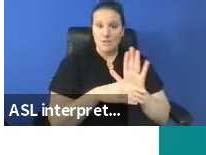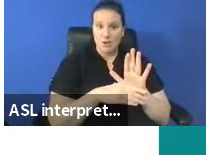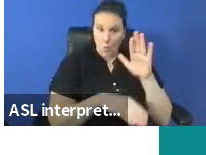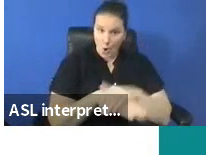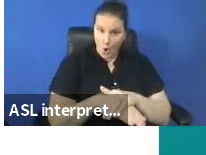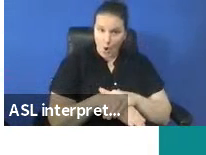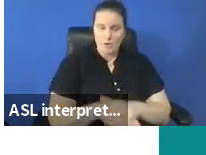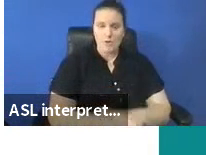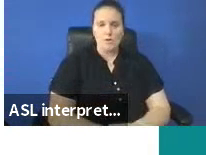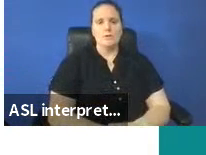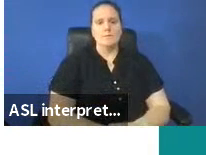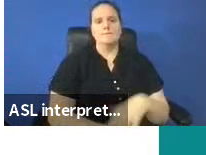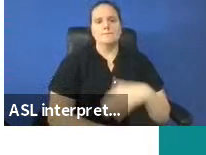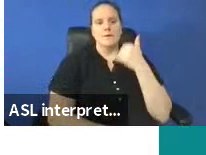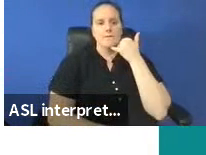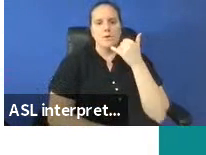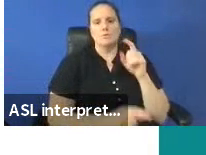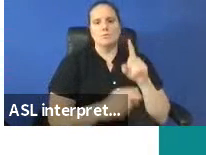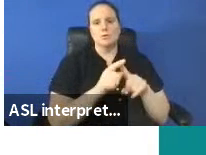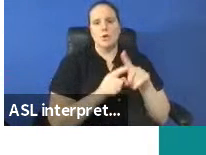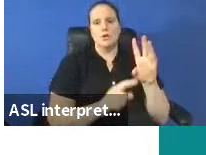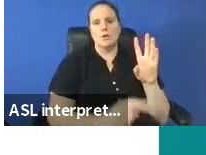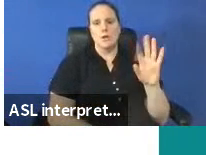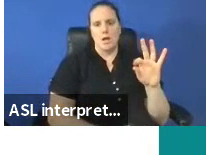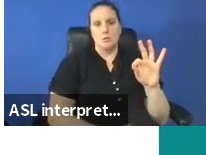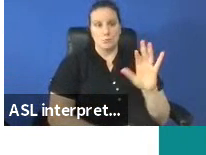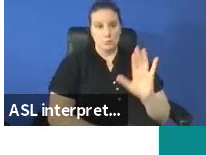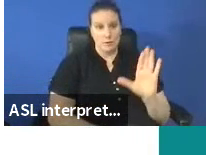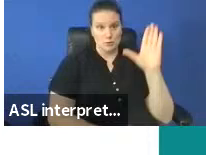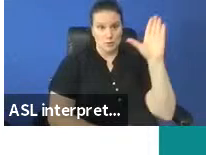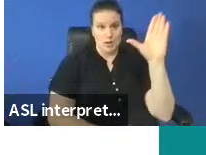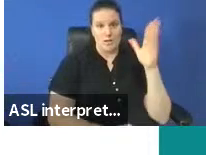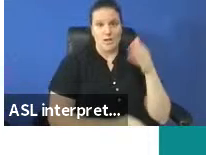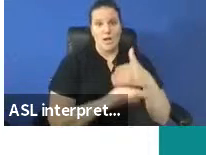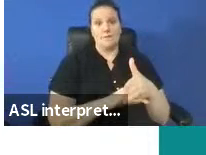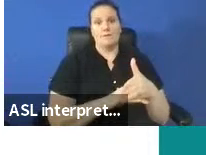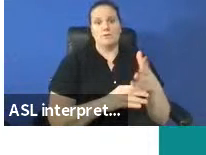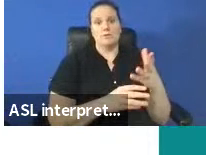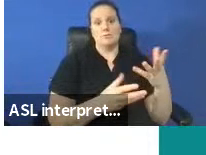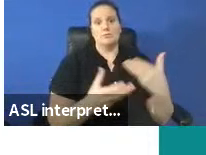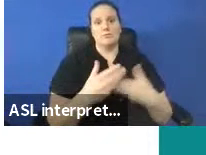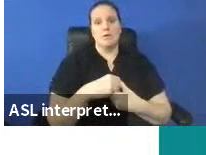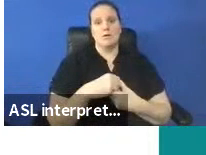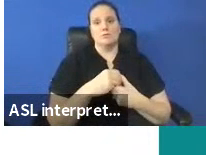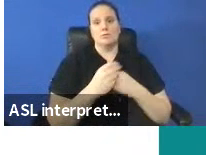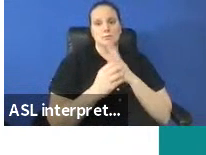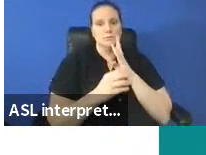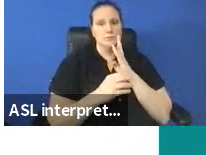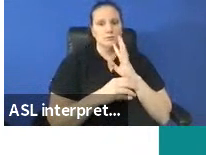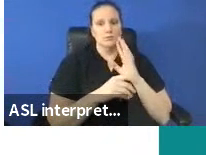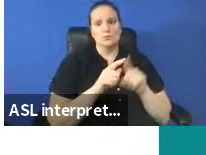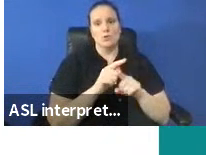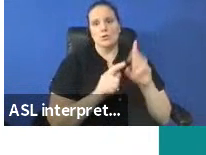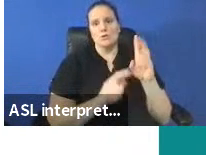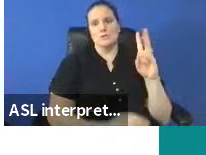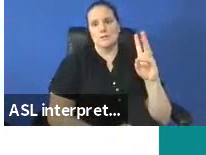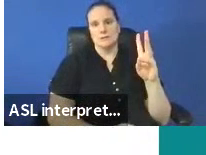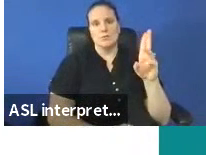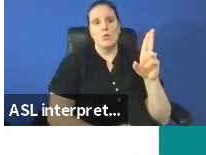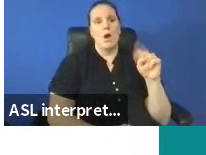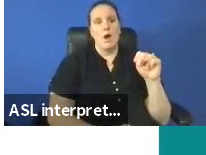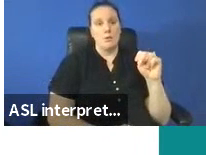If you have joined by phone, dial *9 to raise your hand after invited to speak and dial *6 to unmute